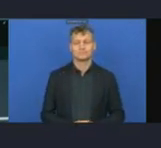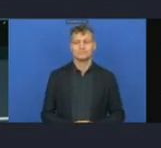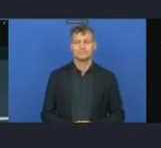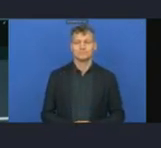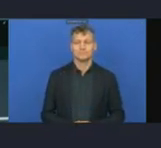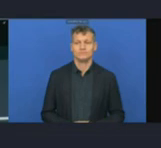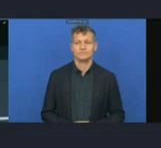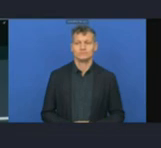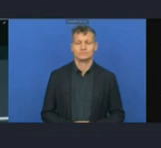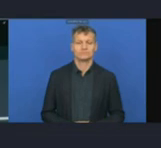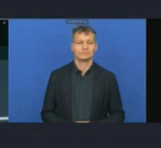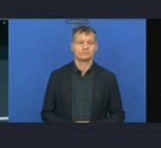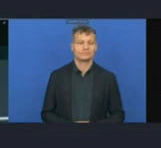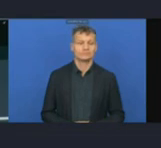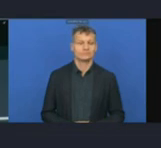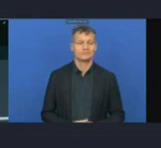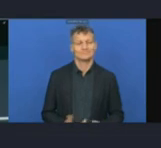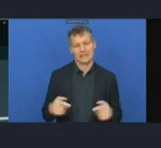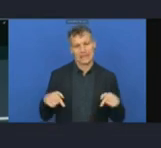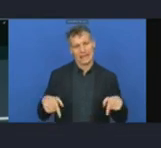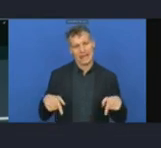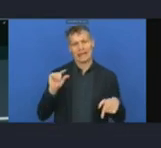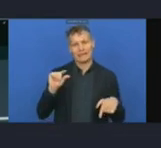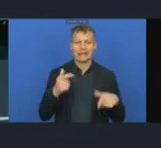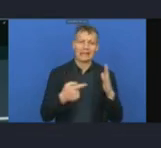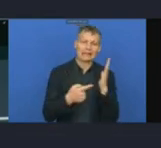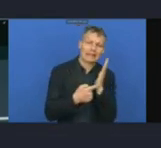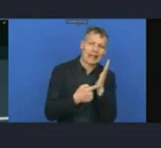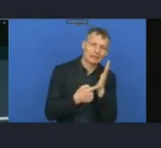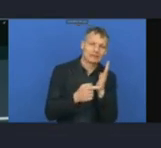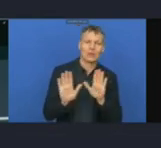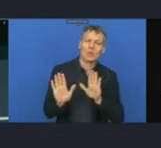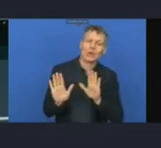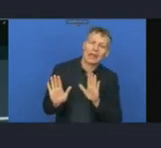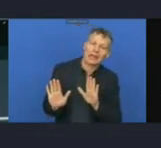With the technology, we always have to wait a couple of seconds before they appear.